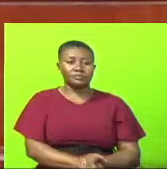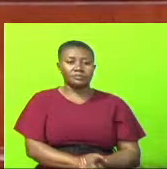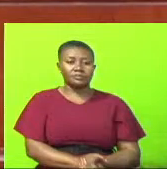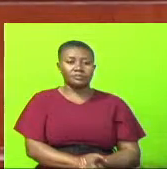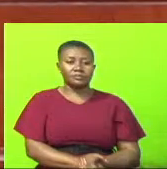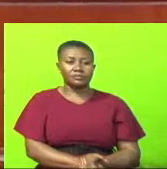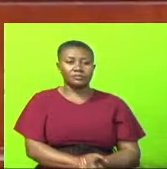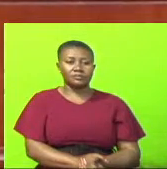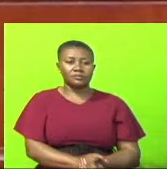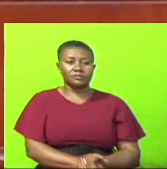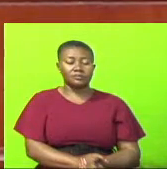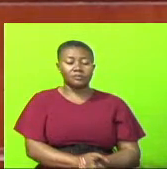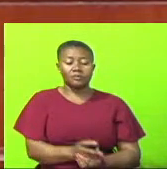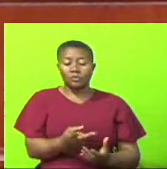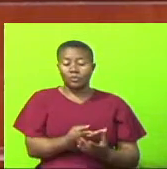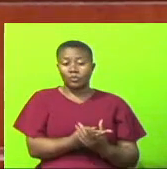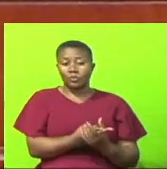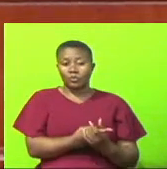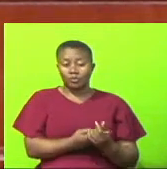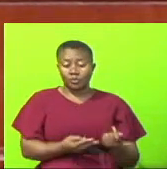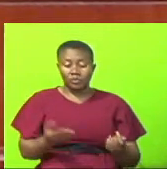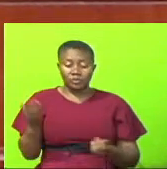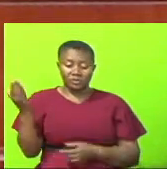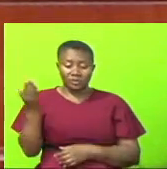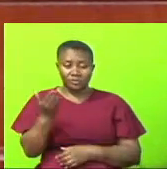Both the statement and the comments